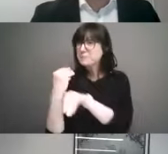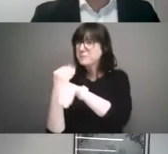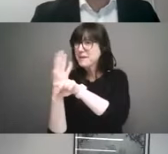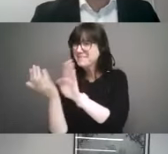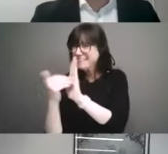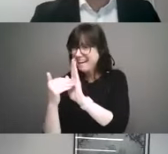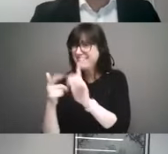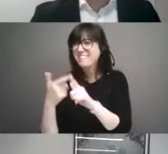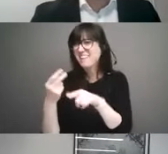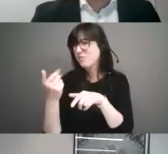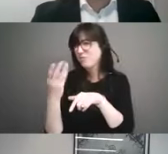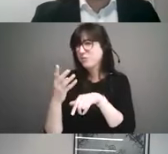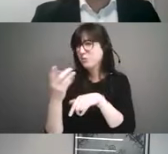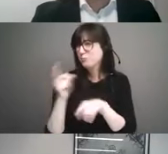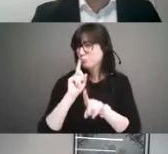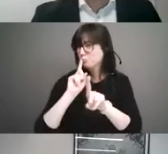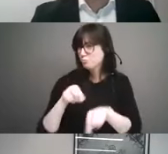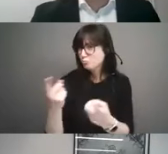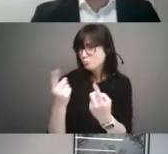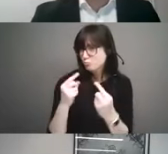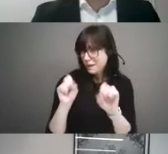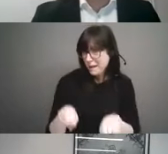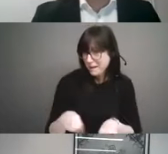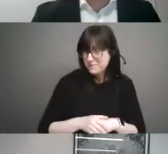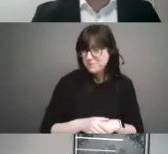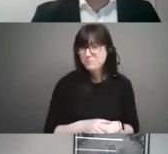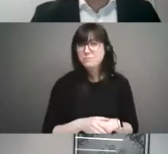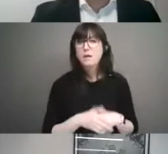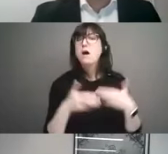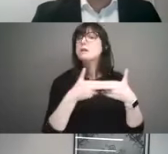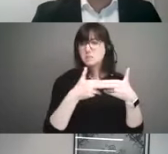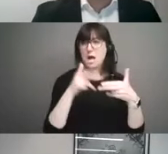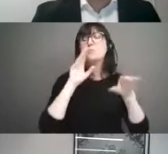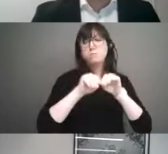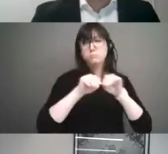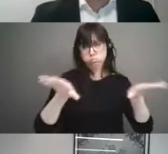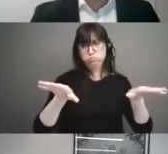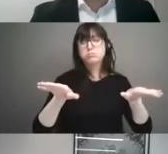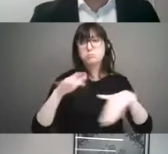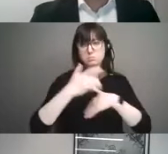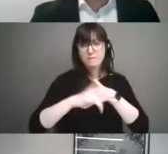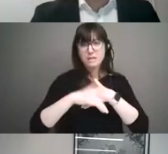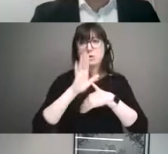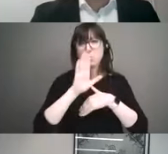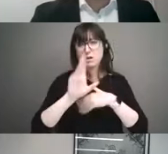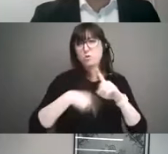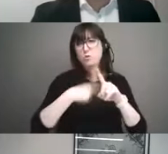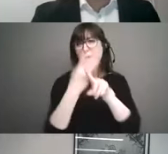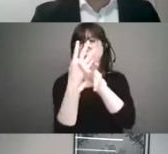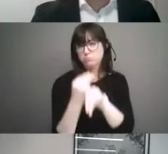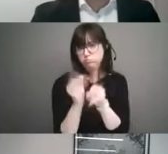just take a few questions that people had. The slide deck will be available after the session,